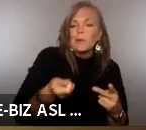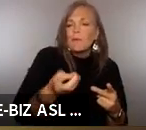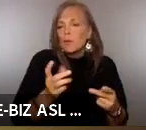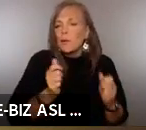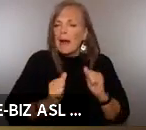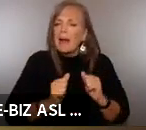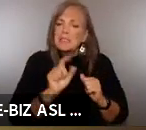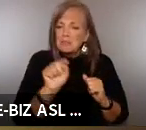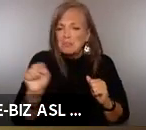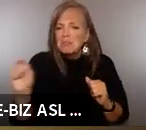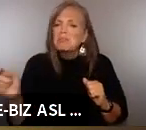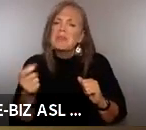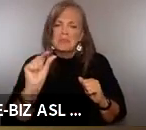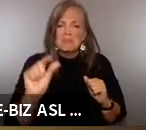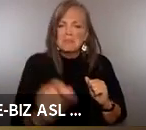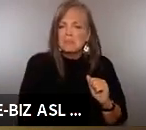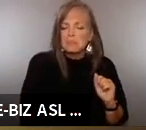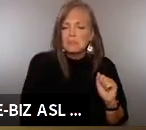And